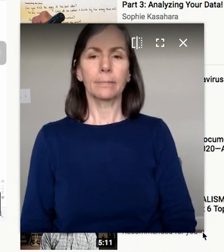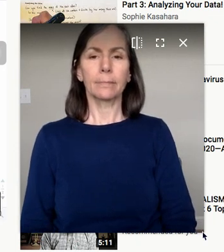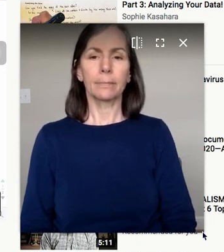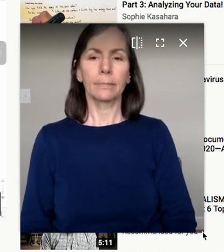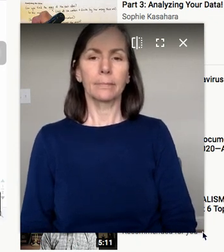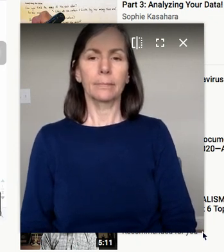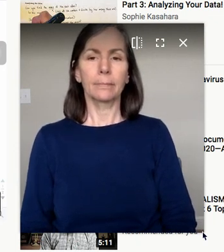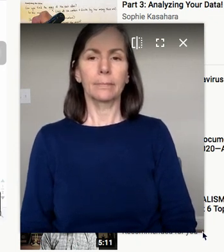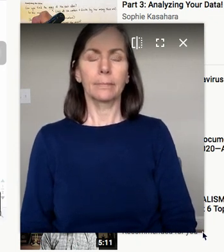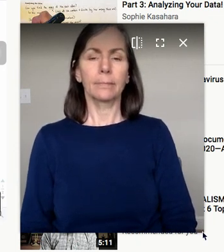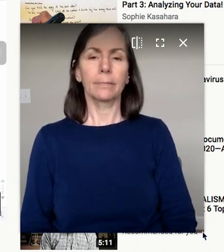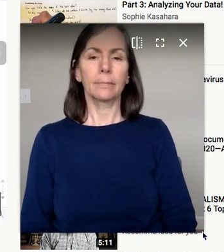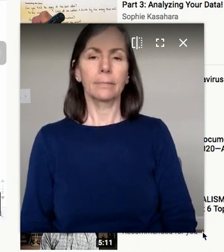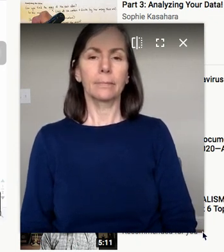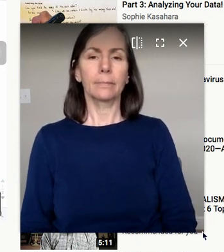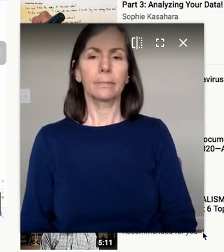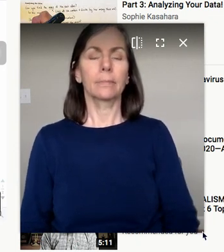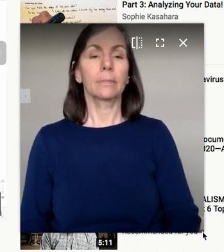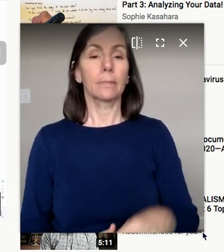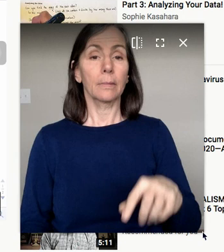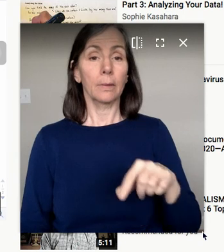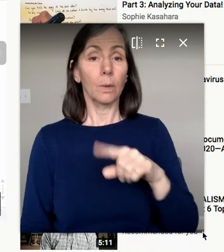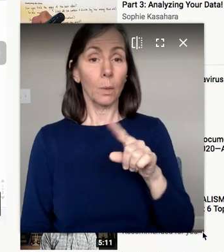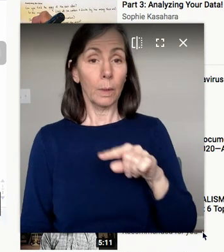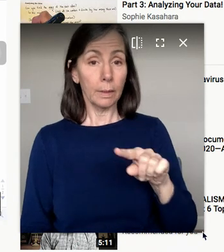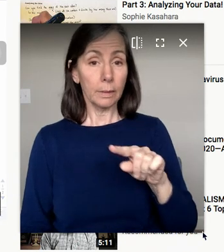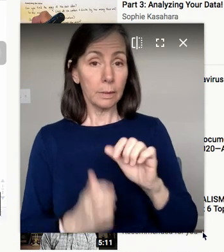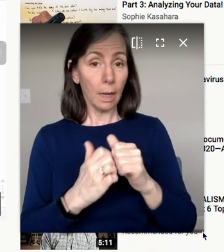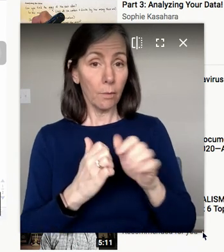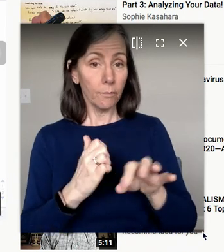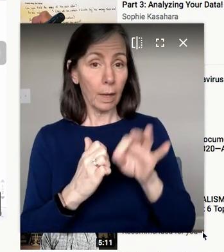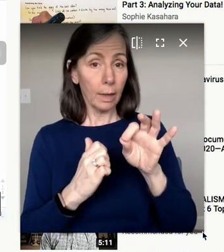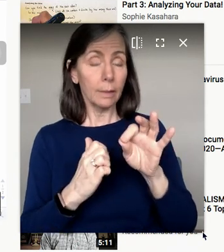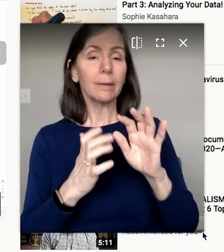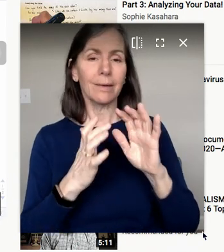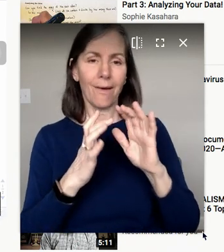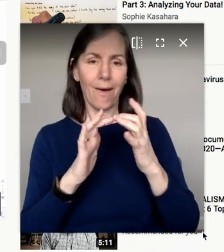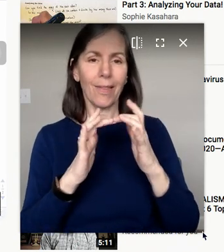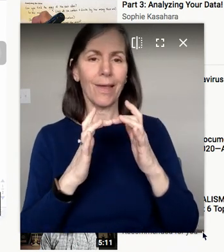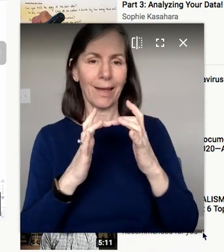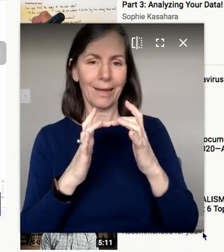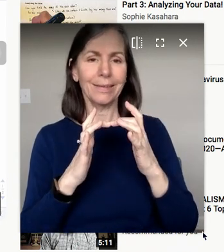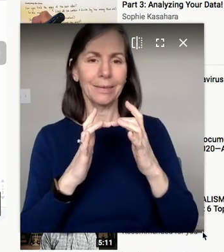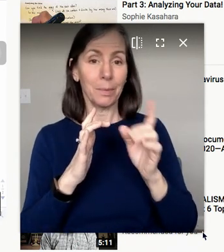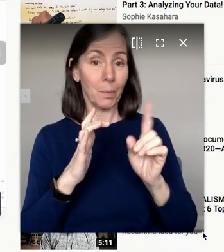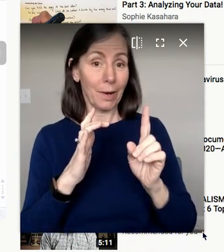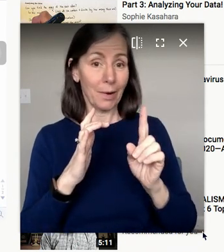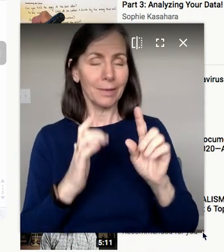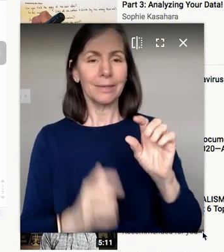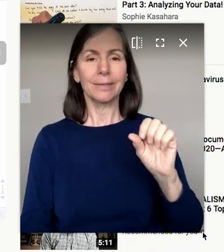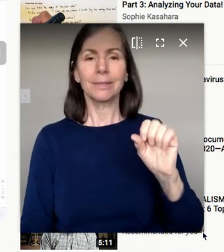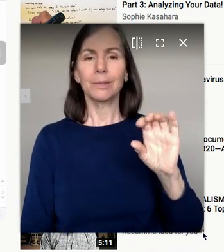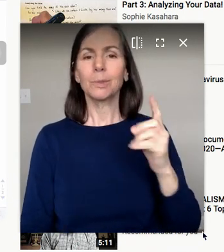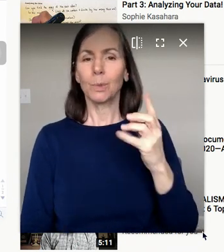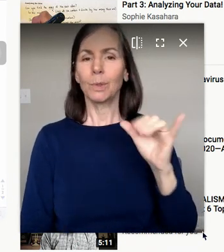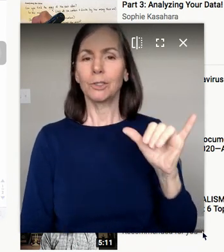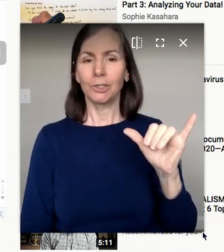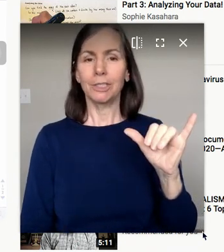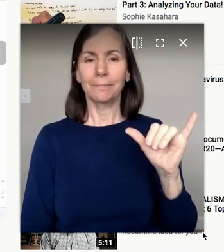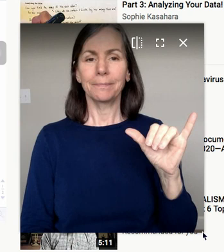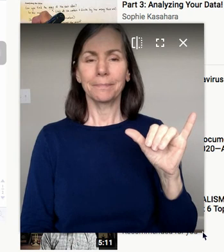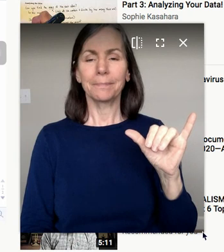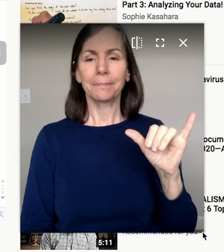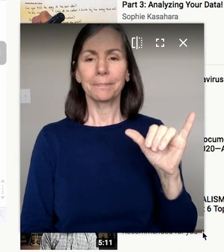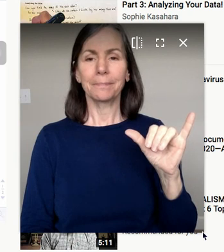These will be online quizzes, so they're going to be Schoology quizzes.